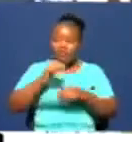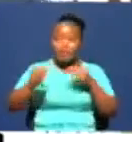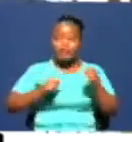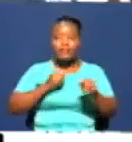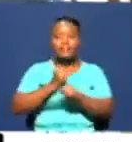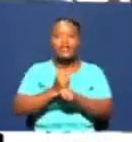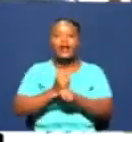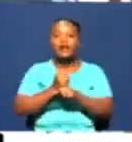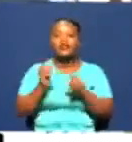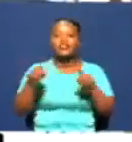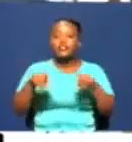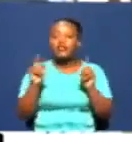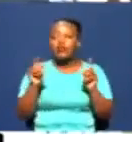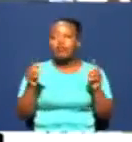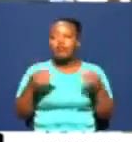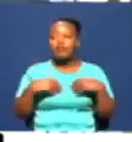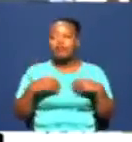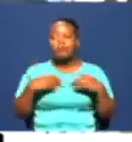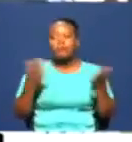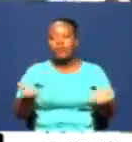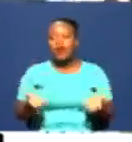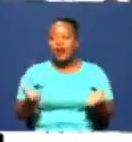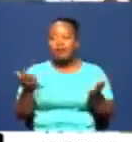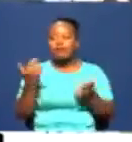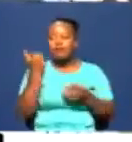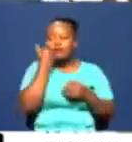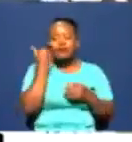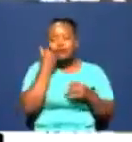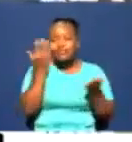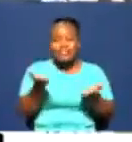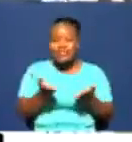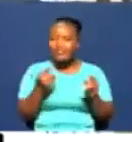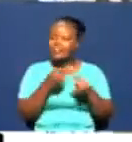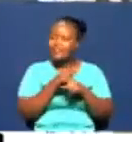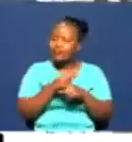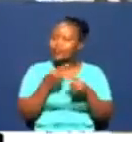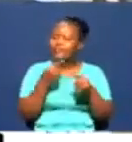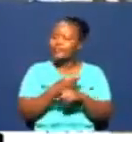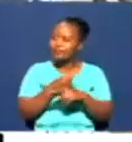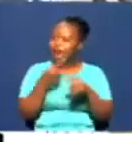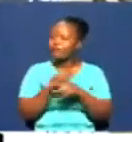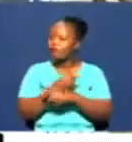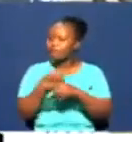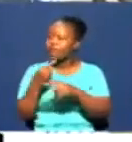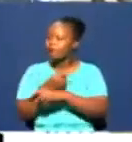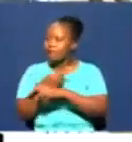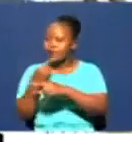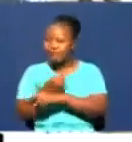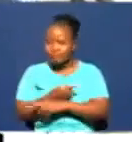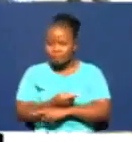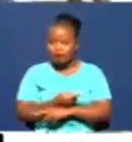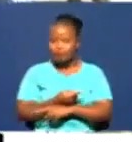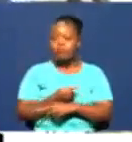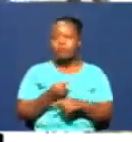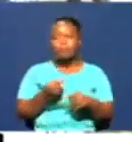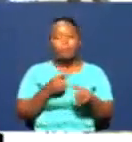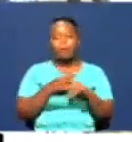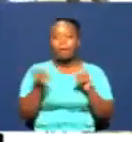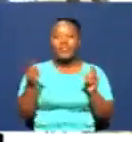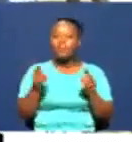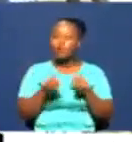he'd been battling, you know, one ailment or another, very, very well, despite his age.